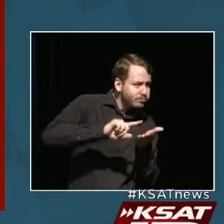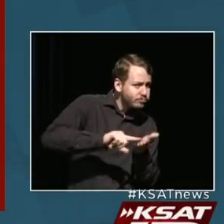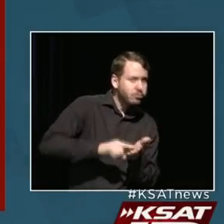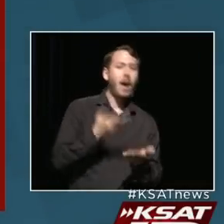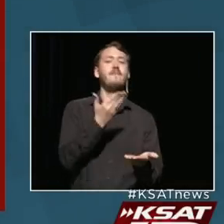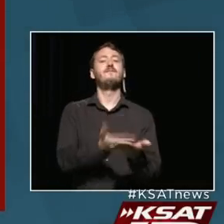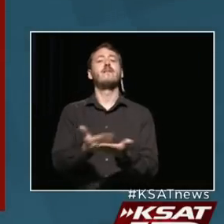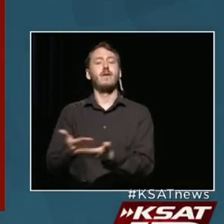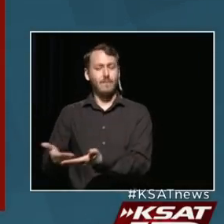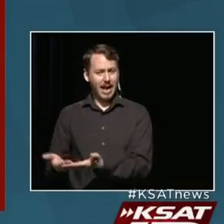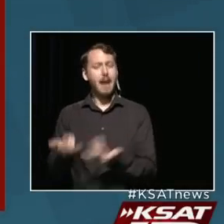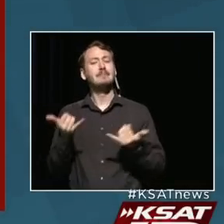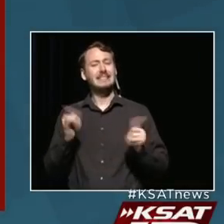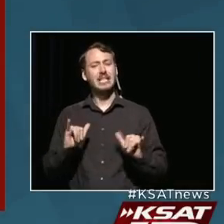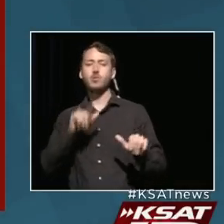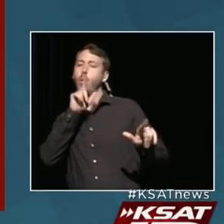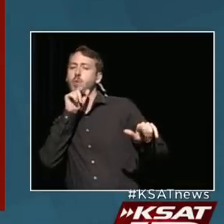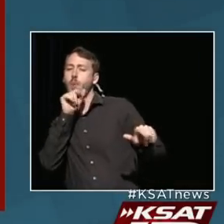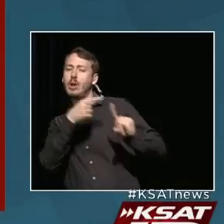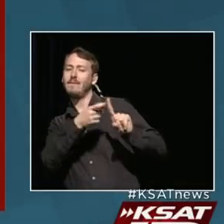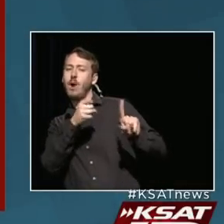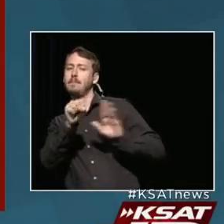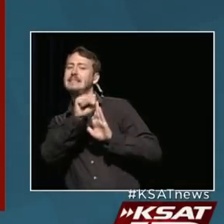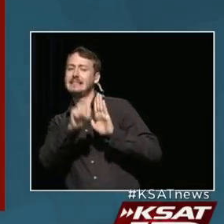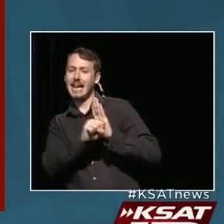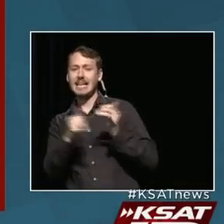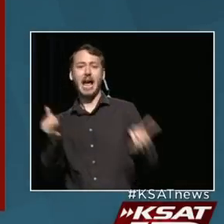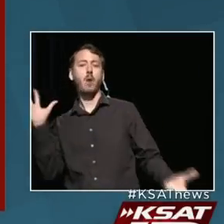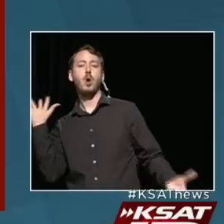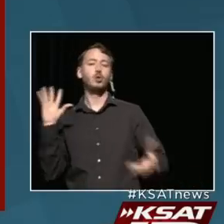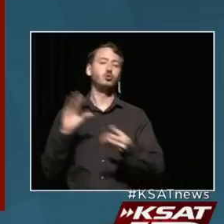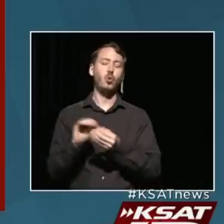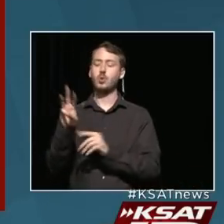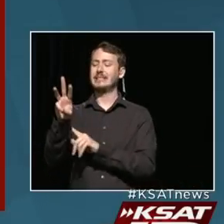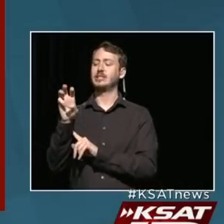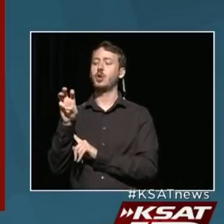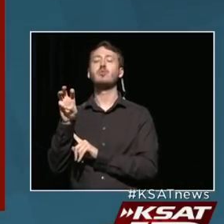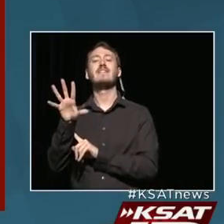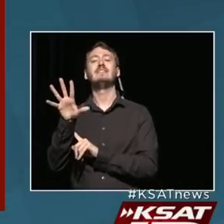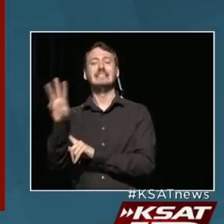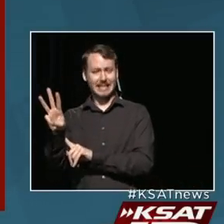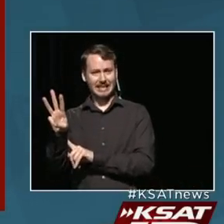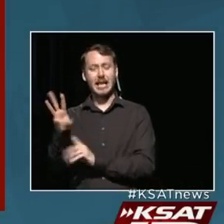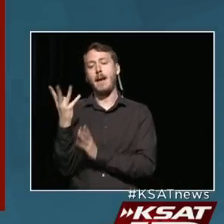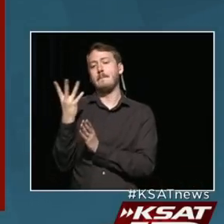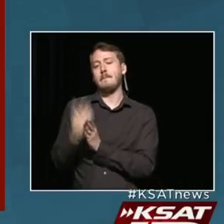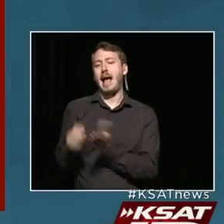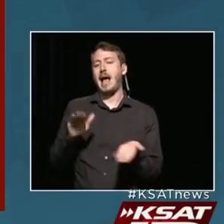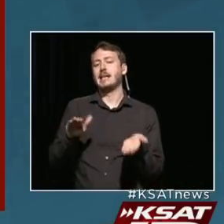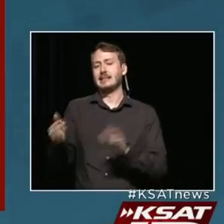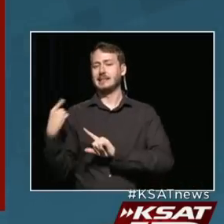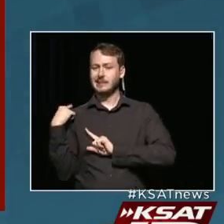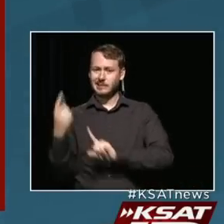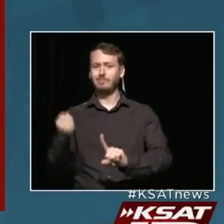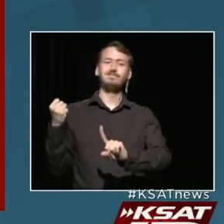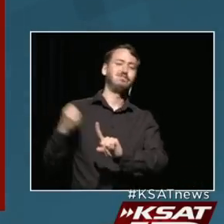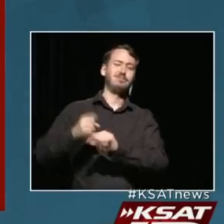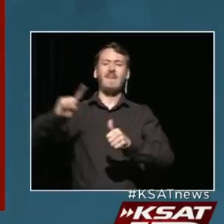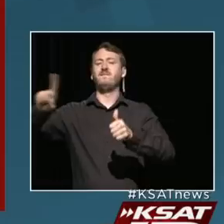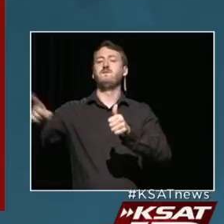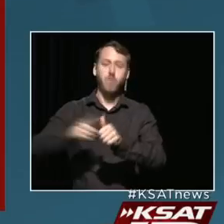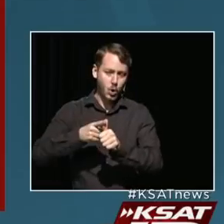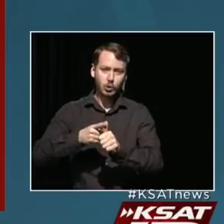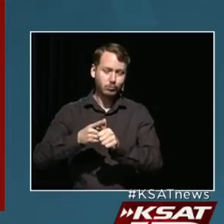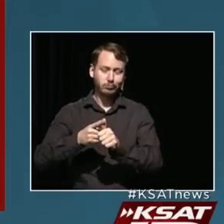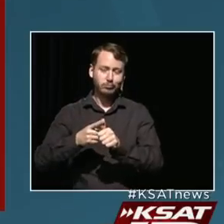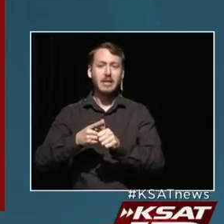cases reported to us by the state. We have a total now of 656 who have passed since this pandemic began, verified